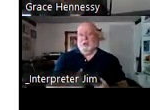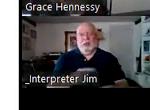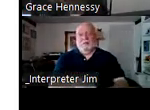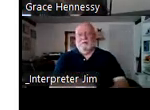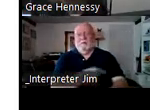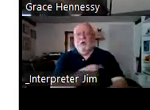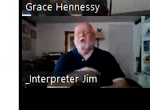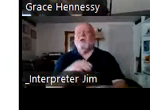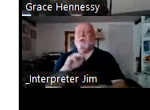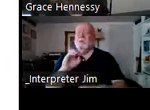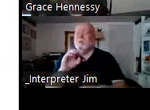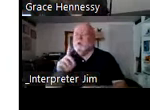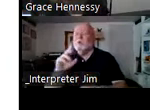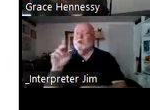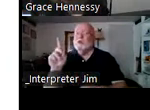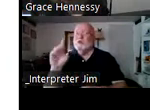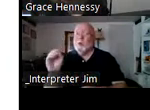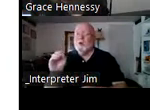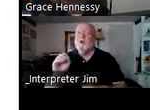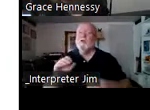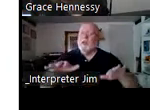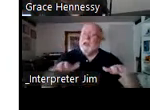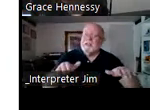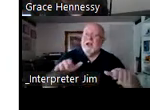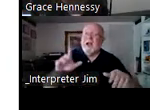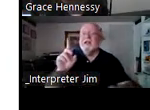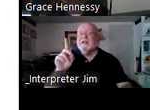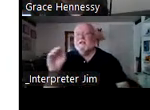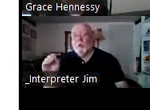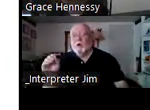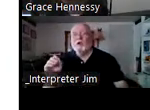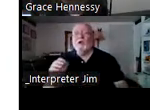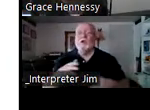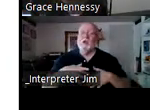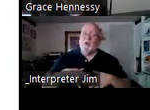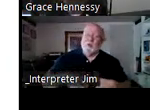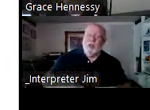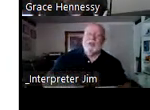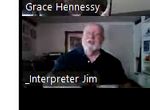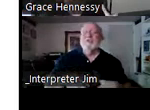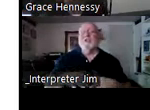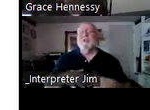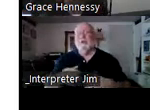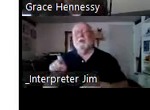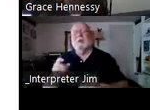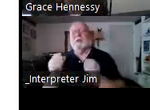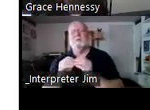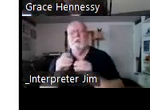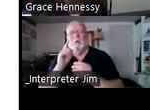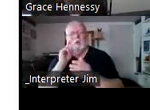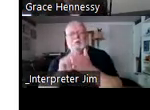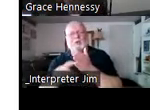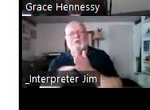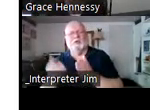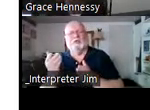major depression, anxiety disorders, and substance use disorders. I think more research is needed there because it wasn't as robust, the findings,